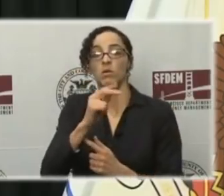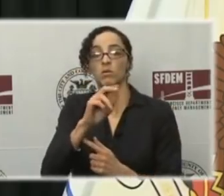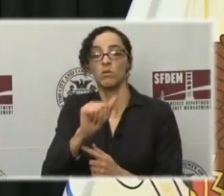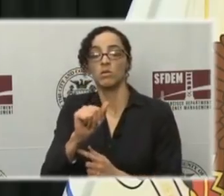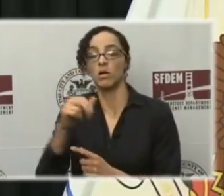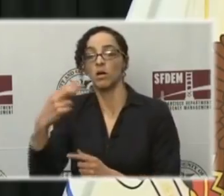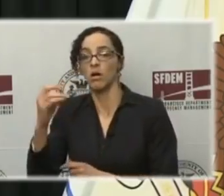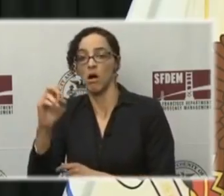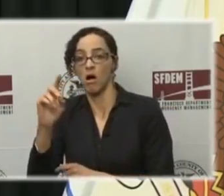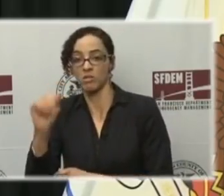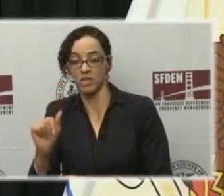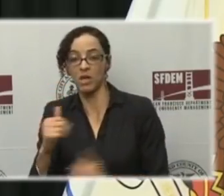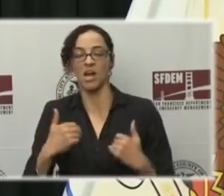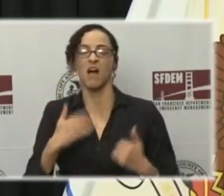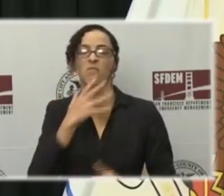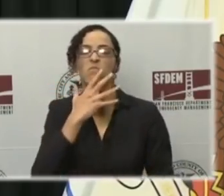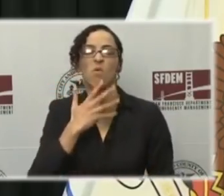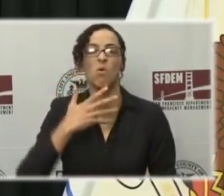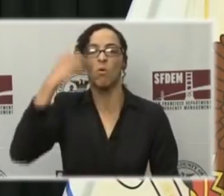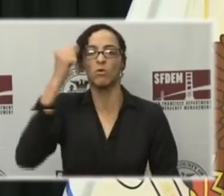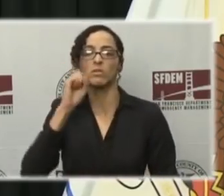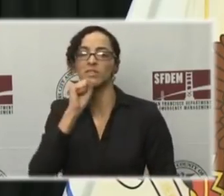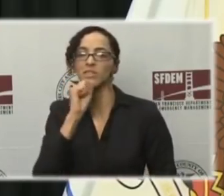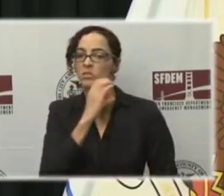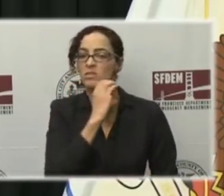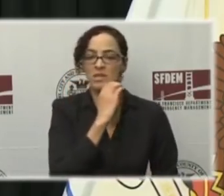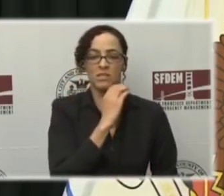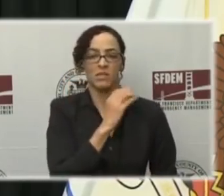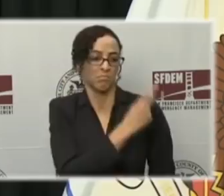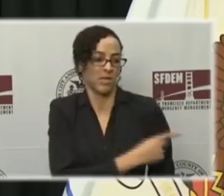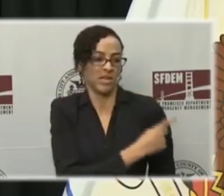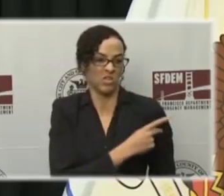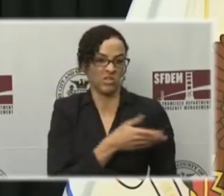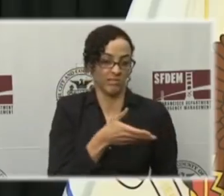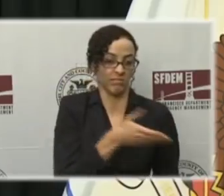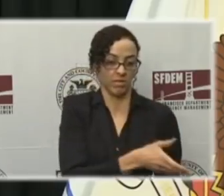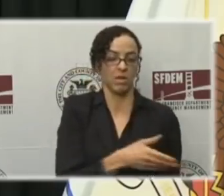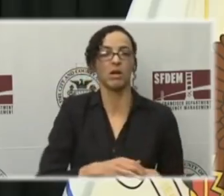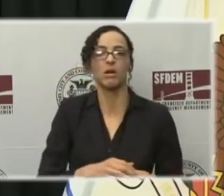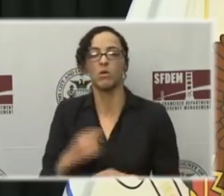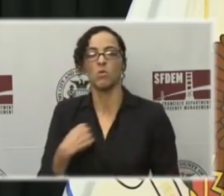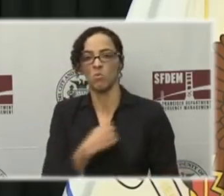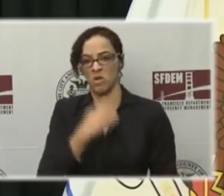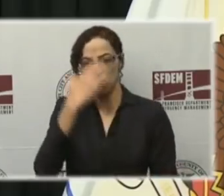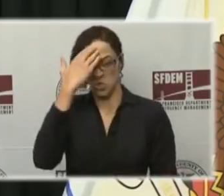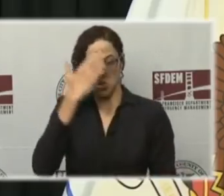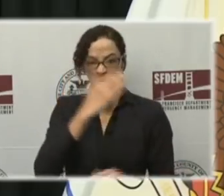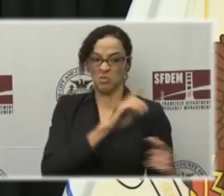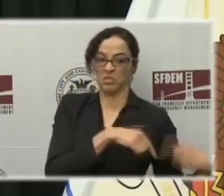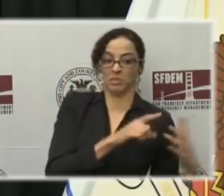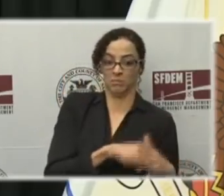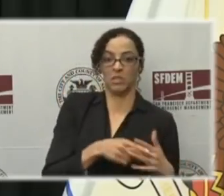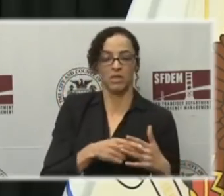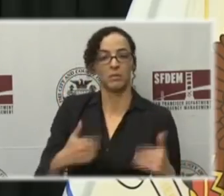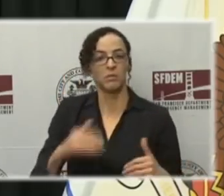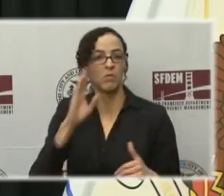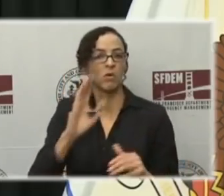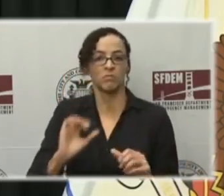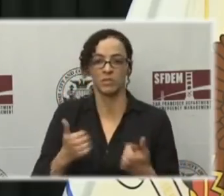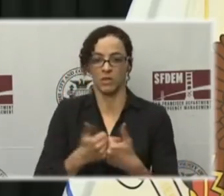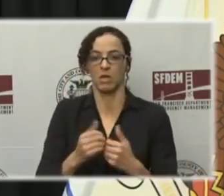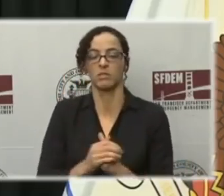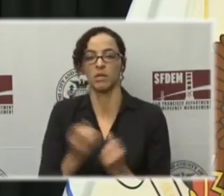going to keep people safe. From the very beginning, we knew this would be a challenge. And many of you have heard about some of the